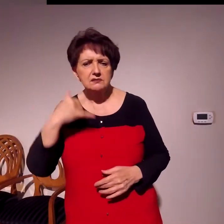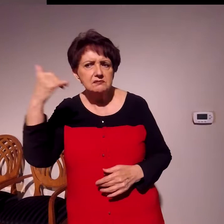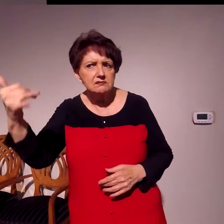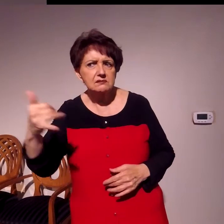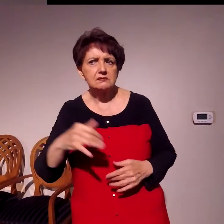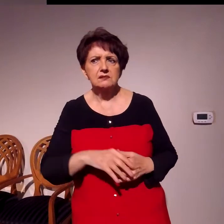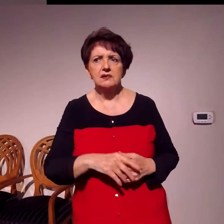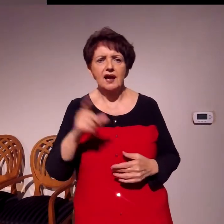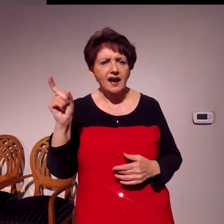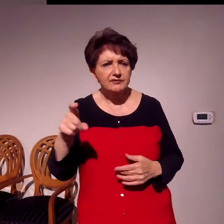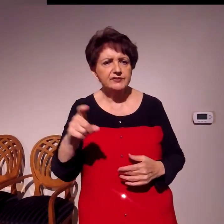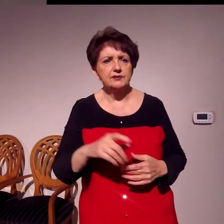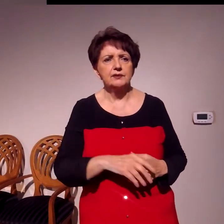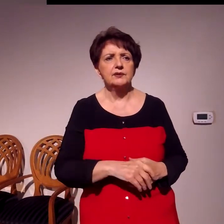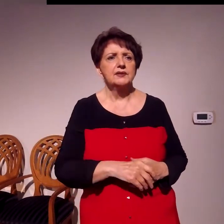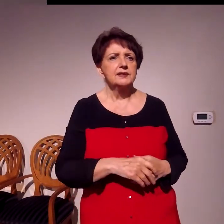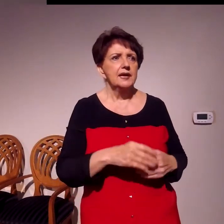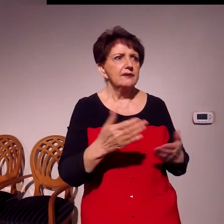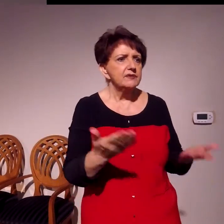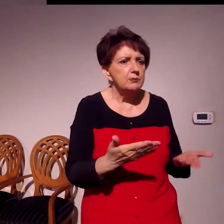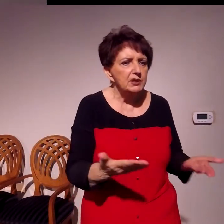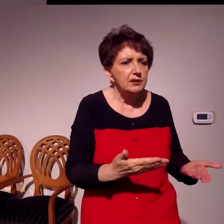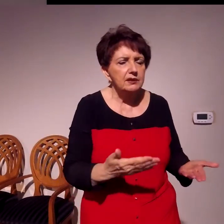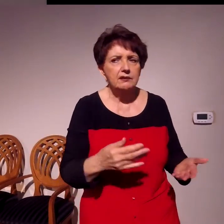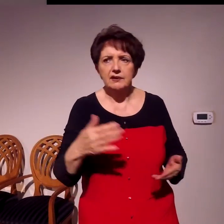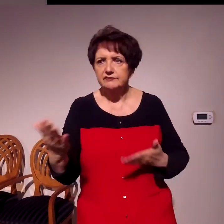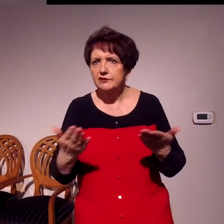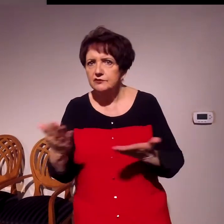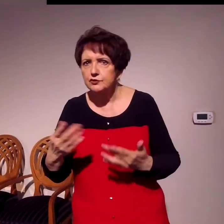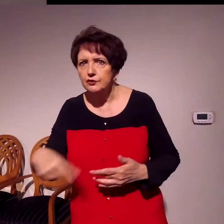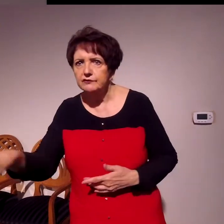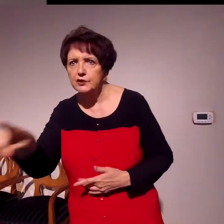to do ministry. I have to be here. I have to serve you.